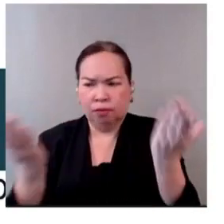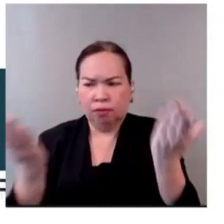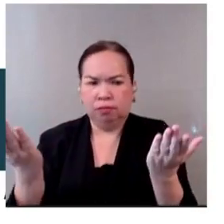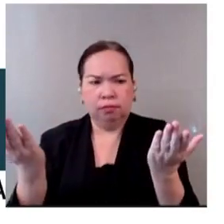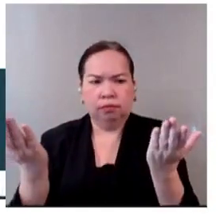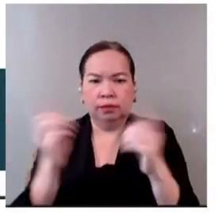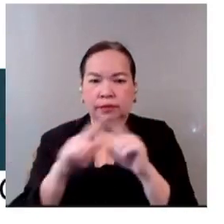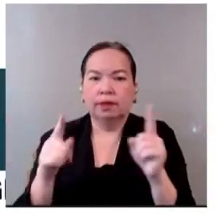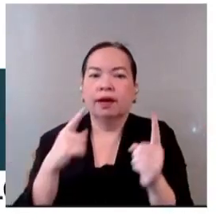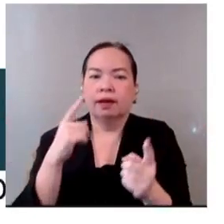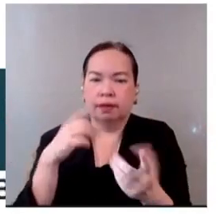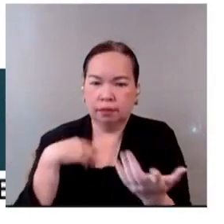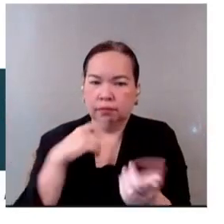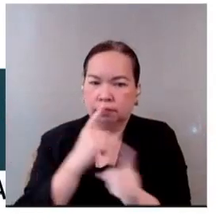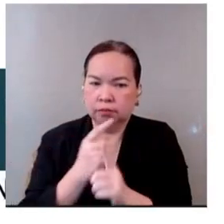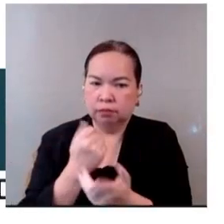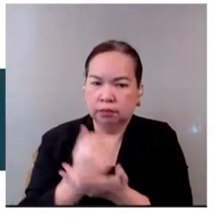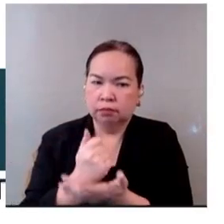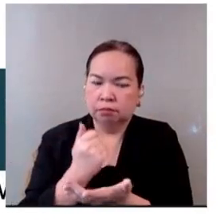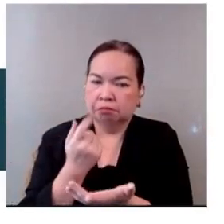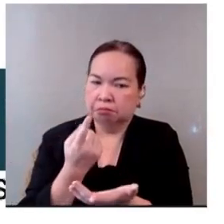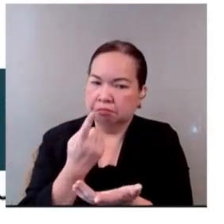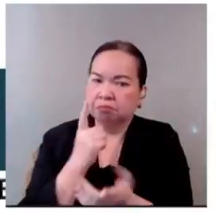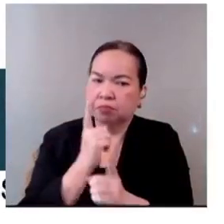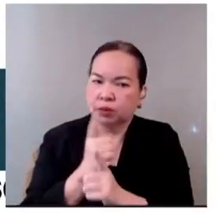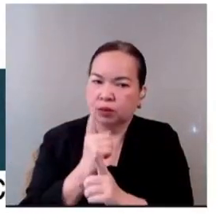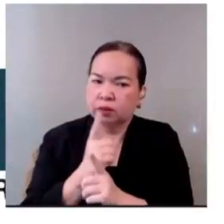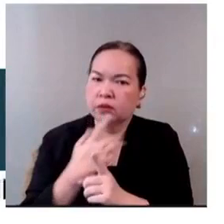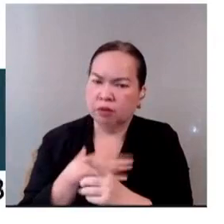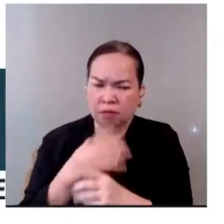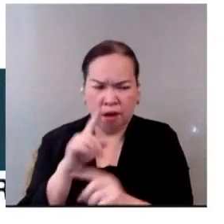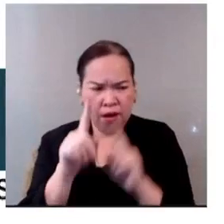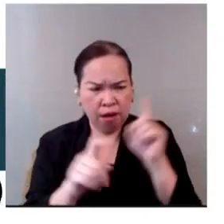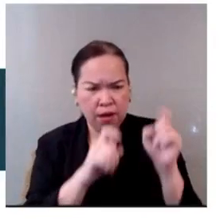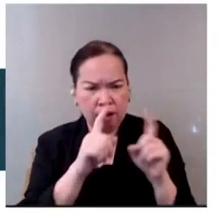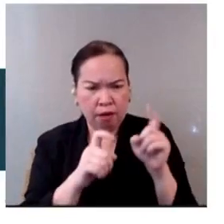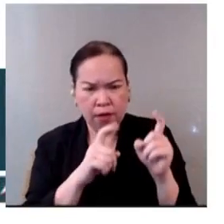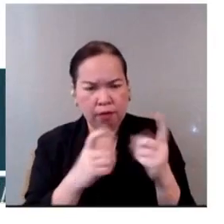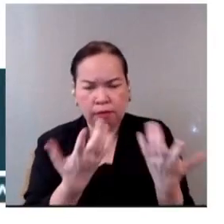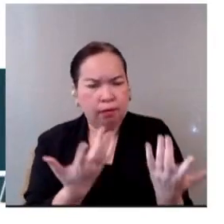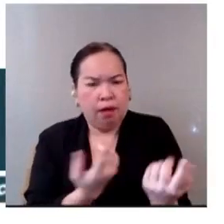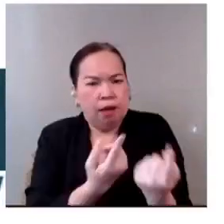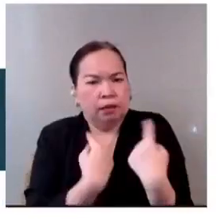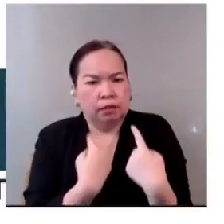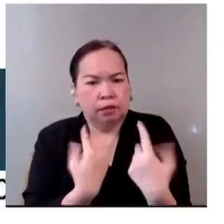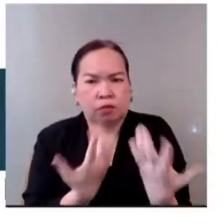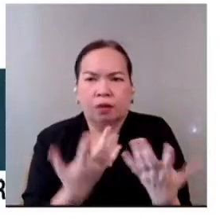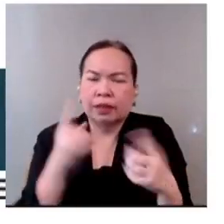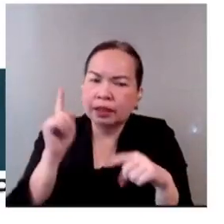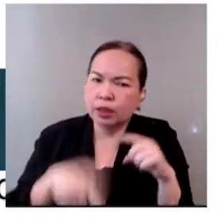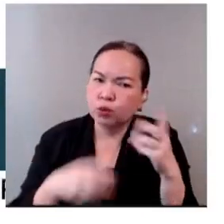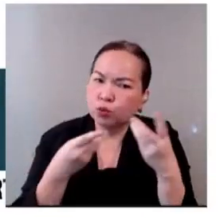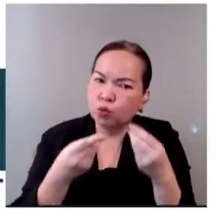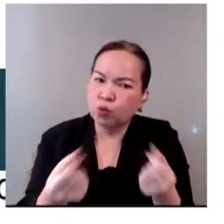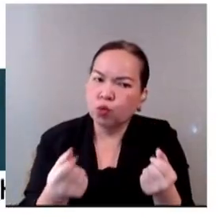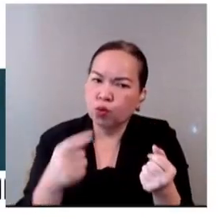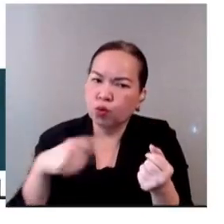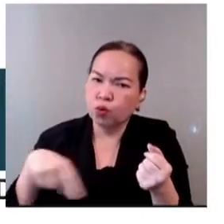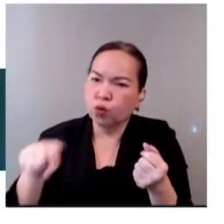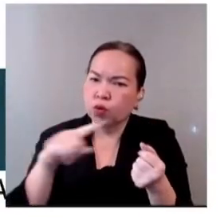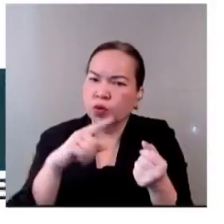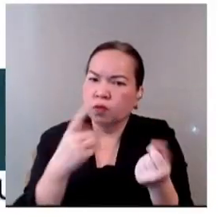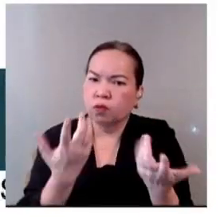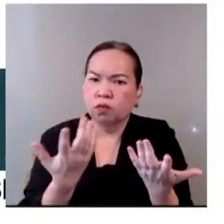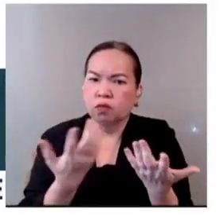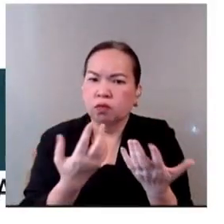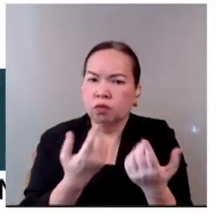by SEC themselves. Ito po yung mga katanungan na hindi po talaga masagot ng mga resource persons sa pinapadala